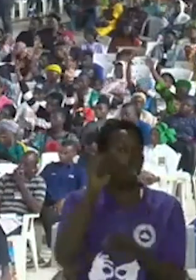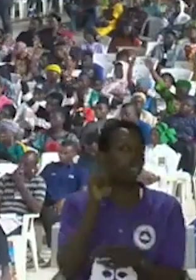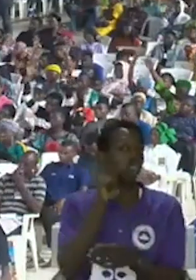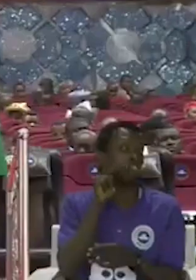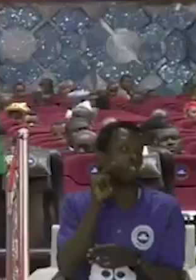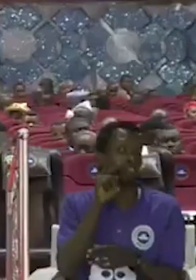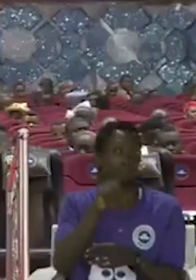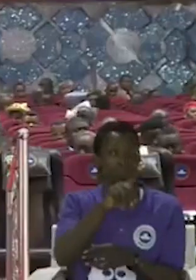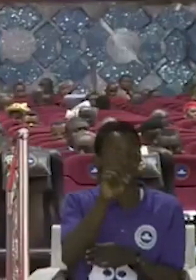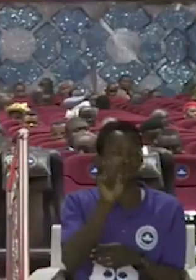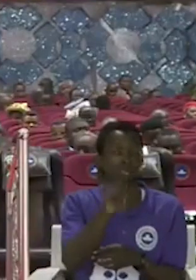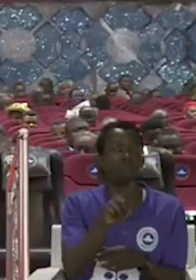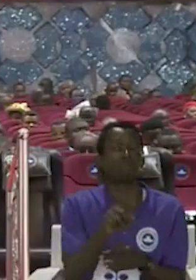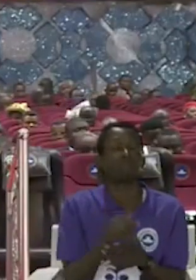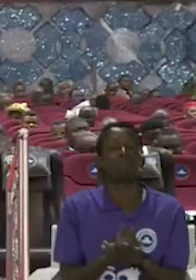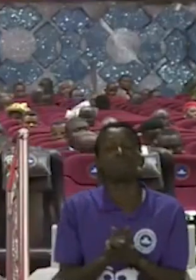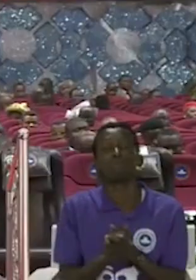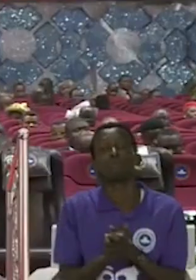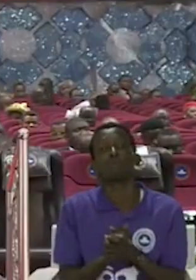Good, thank you.